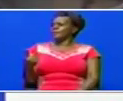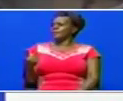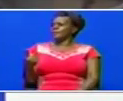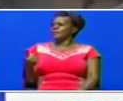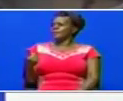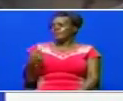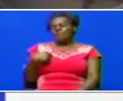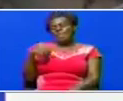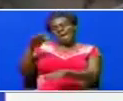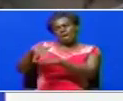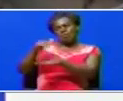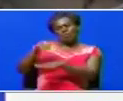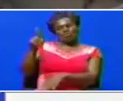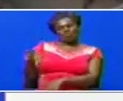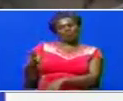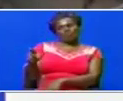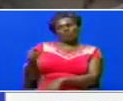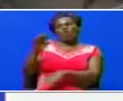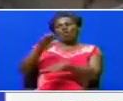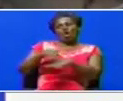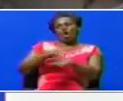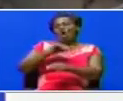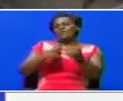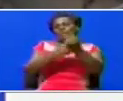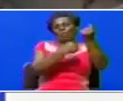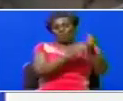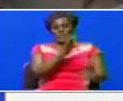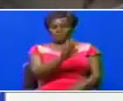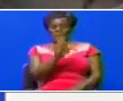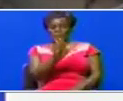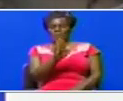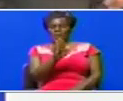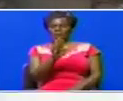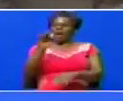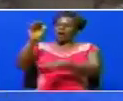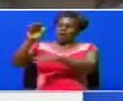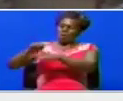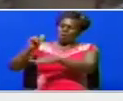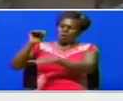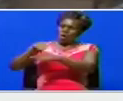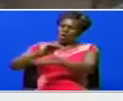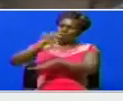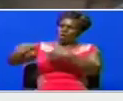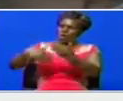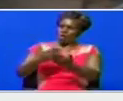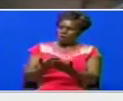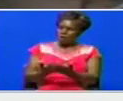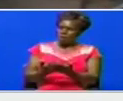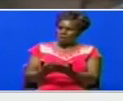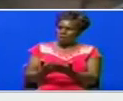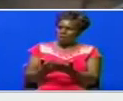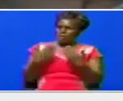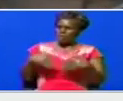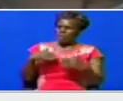I reach out to you, I reach out to all your supporters, I reach out to all who